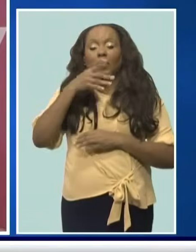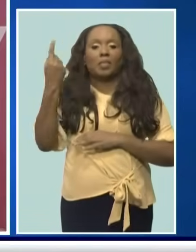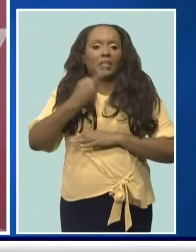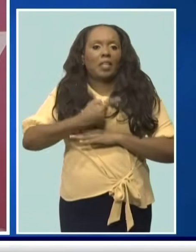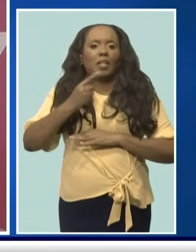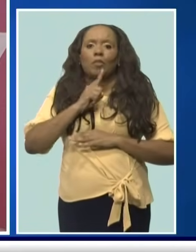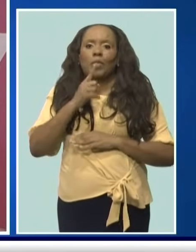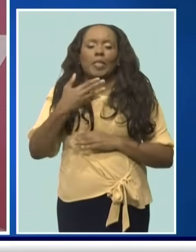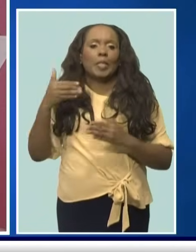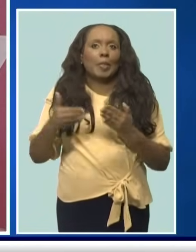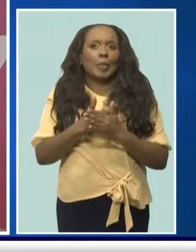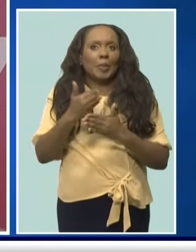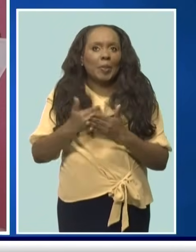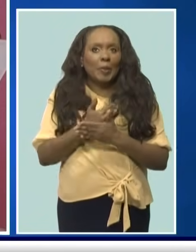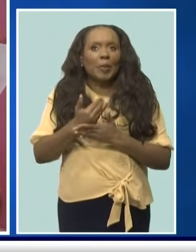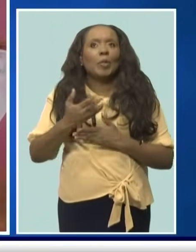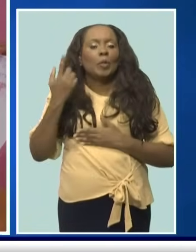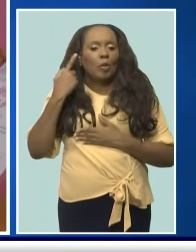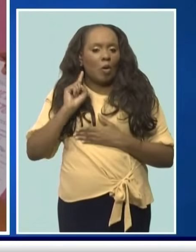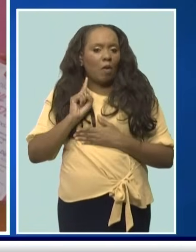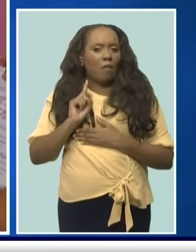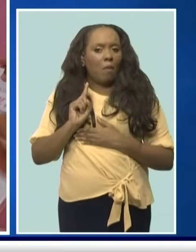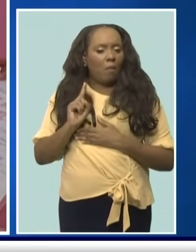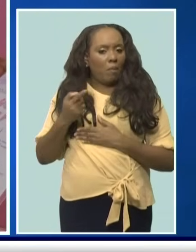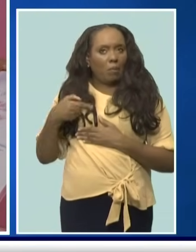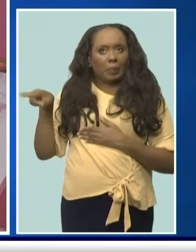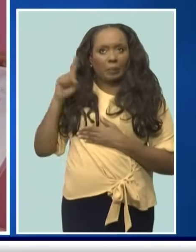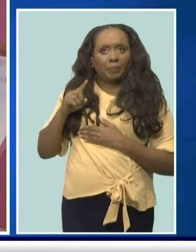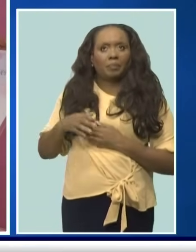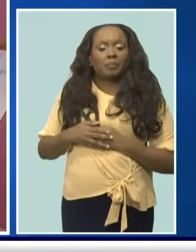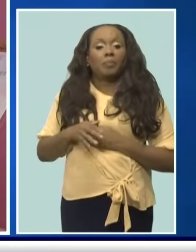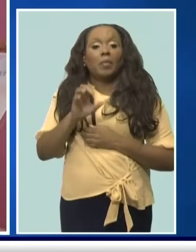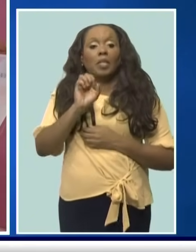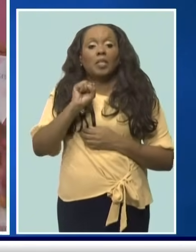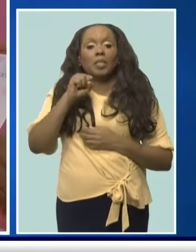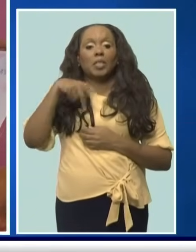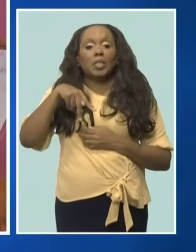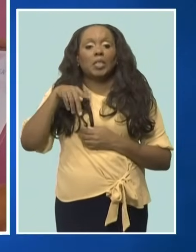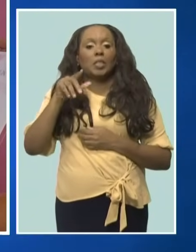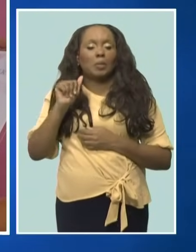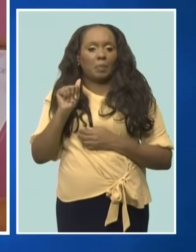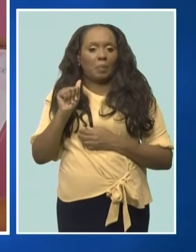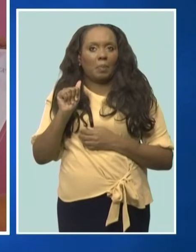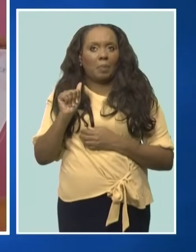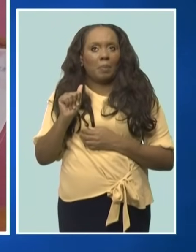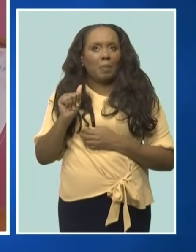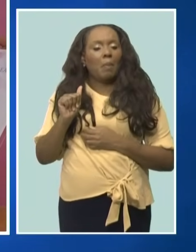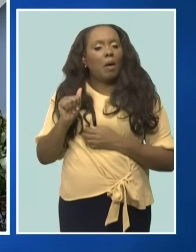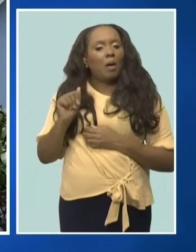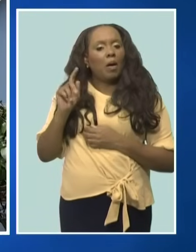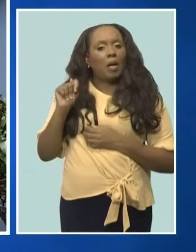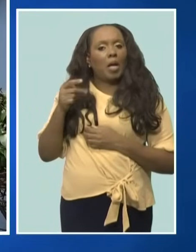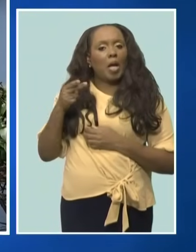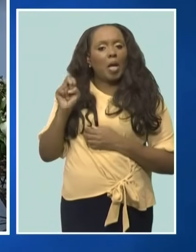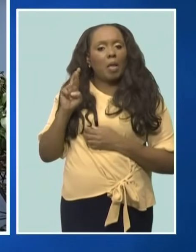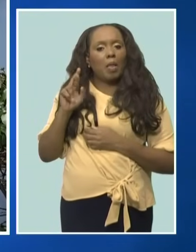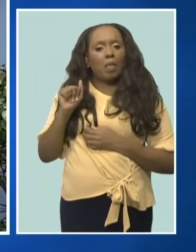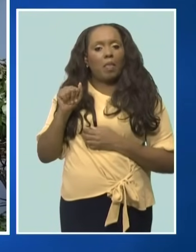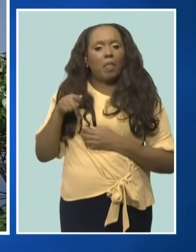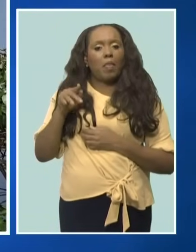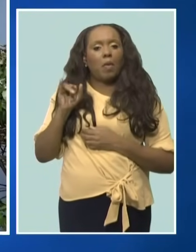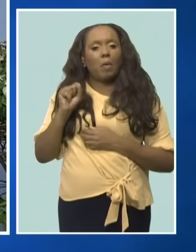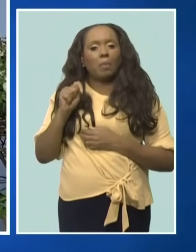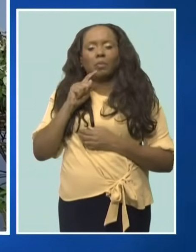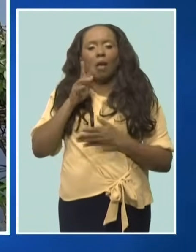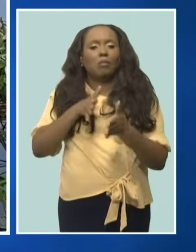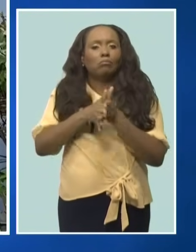Spa and the Rum Stop. Esthetician and spa therapist Renia Gaskin was in an upbeat mood, putting the finishing touches as